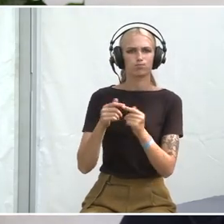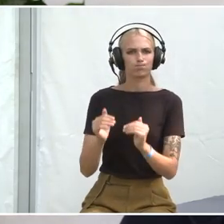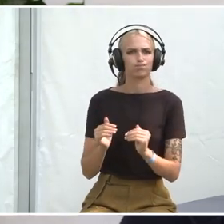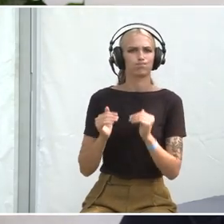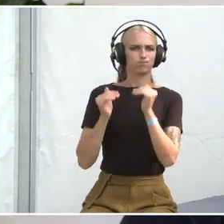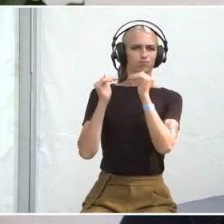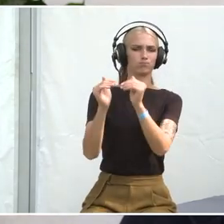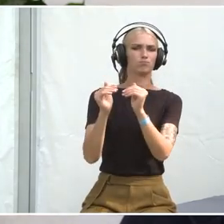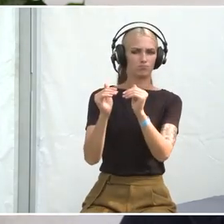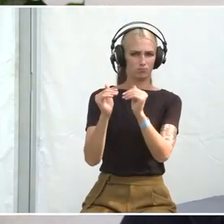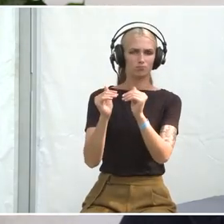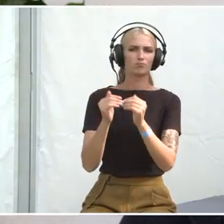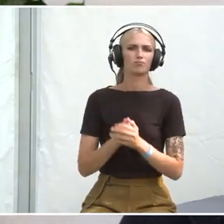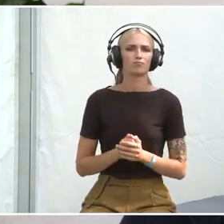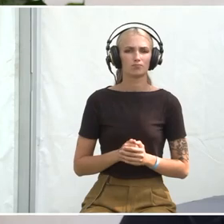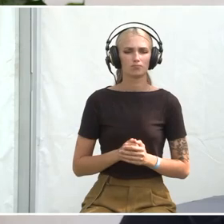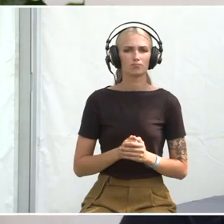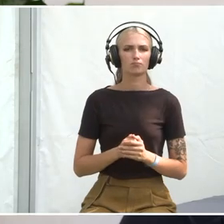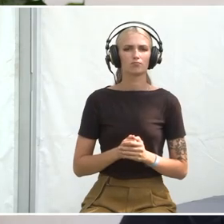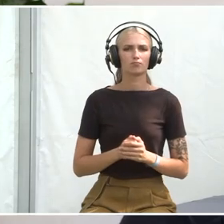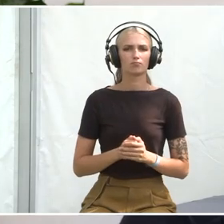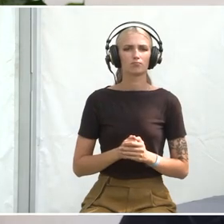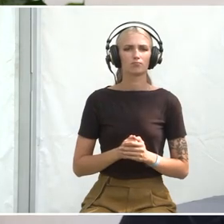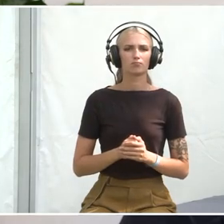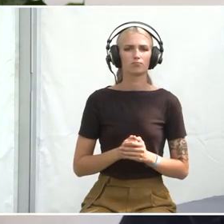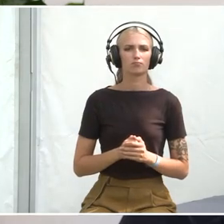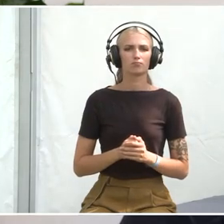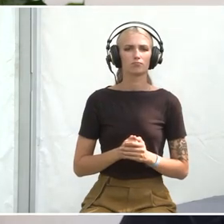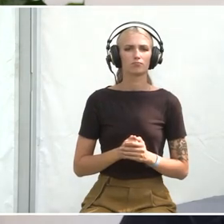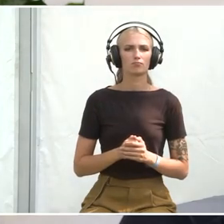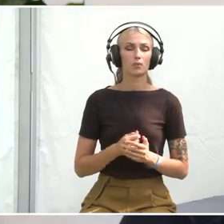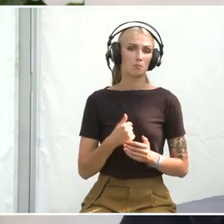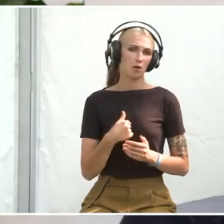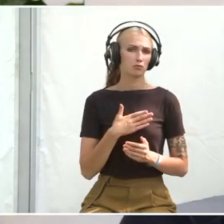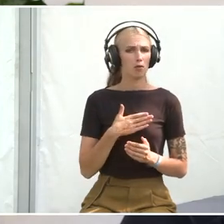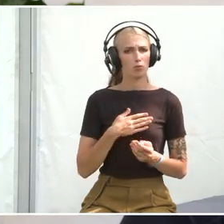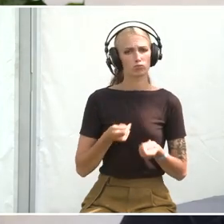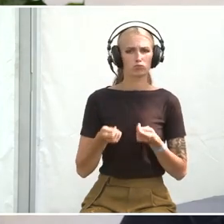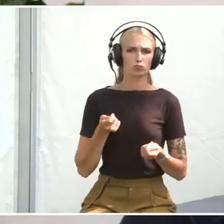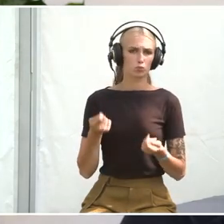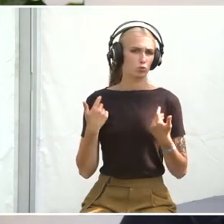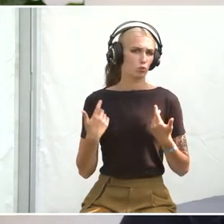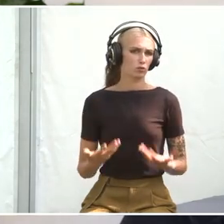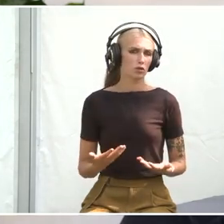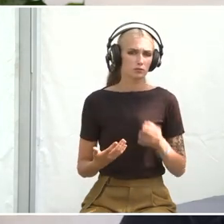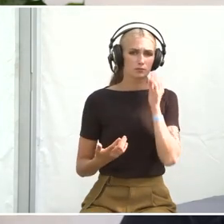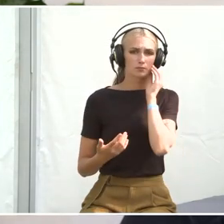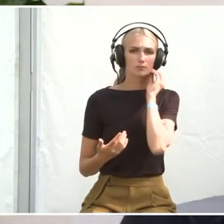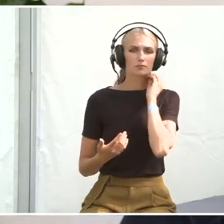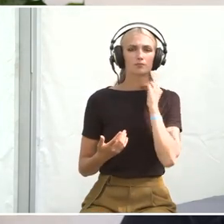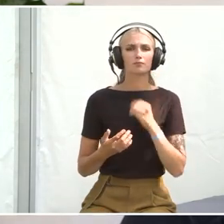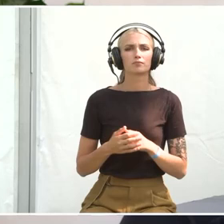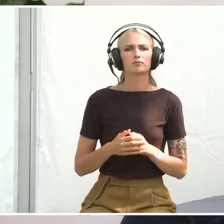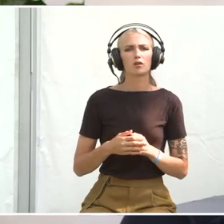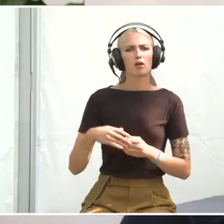having here today. The way I prefer to run it is that you can ask questions